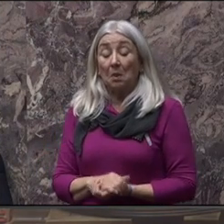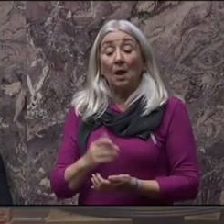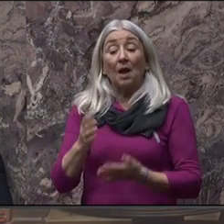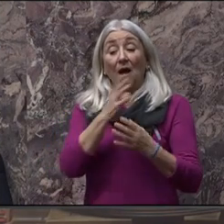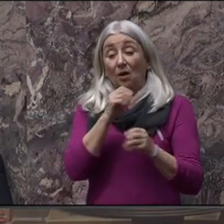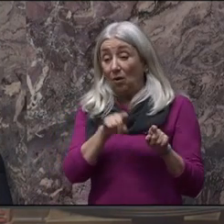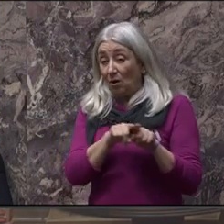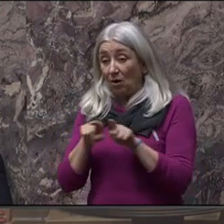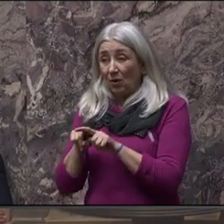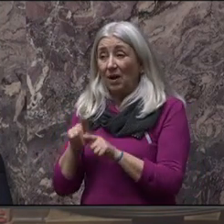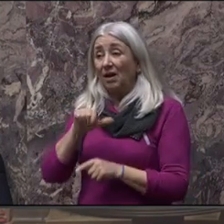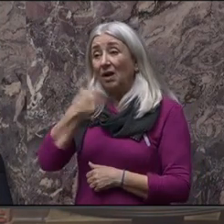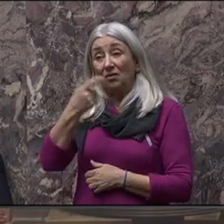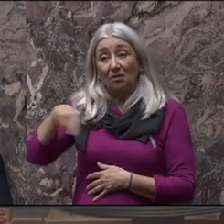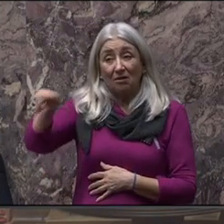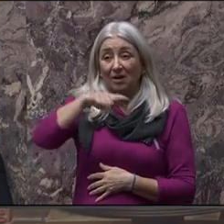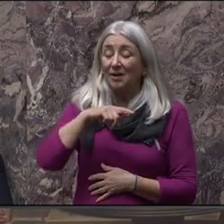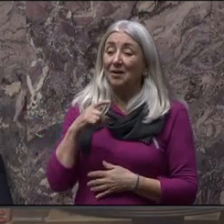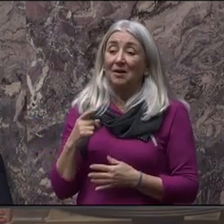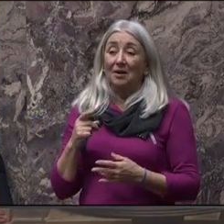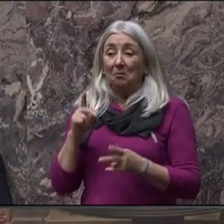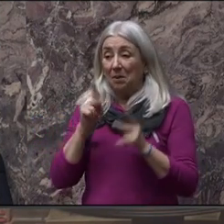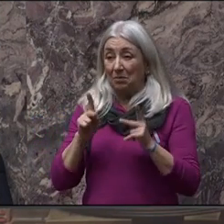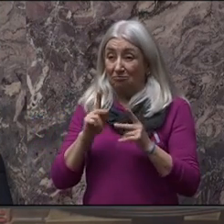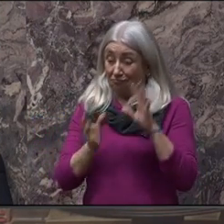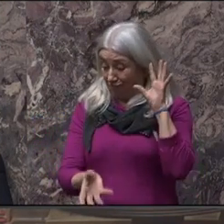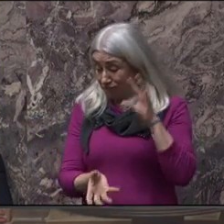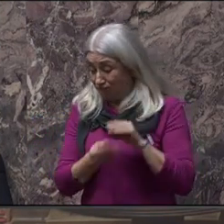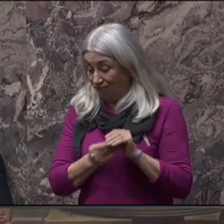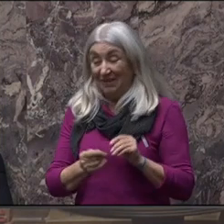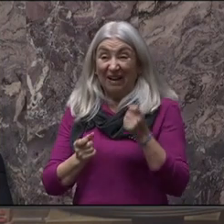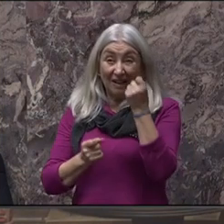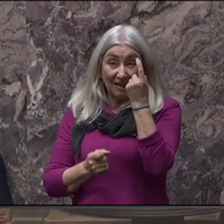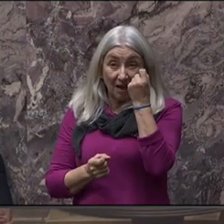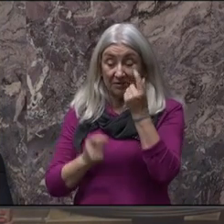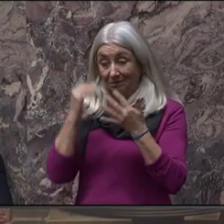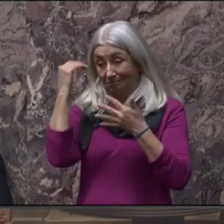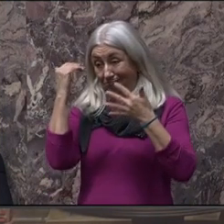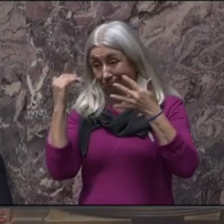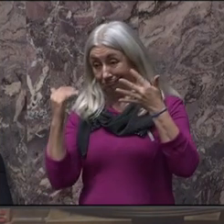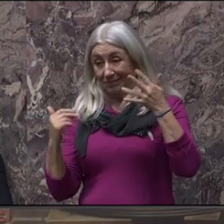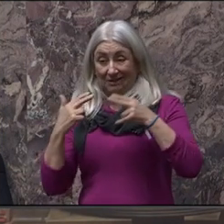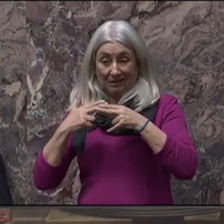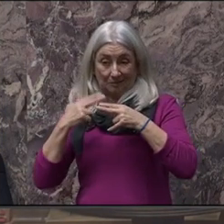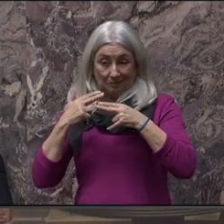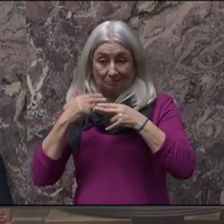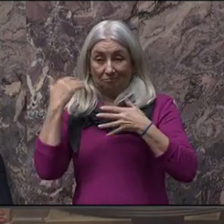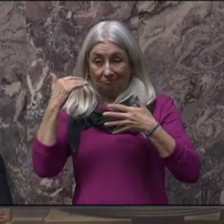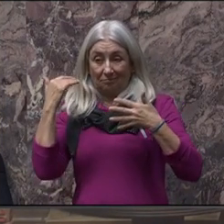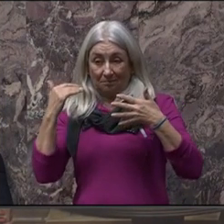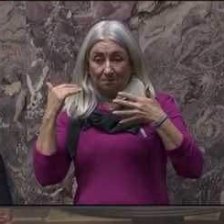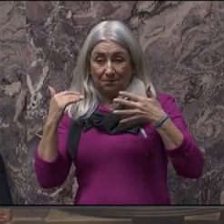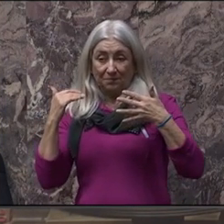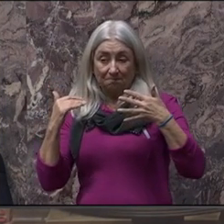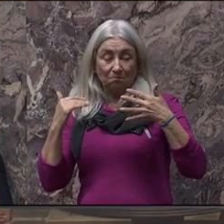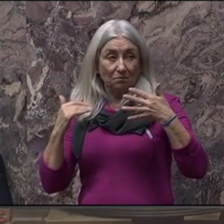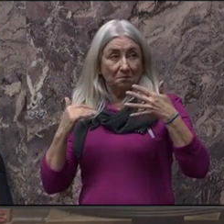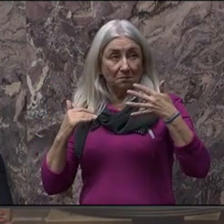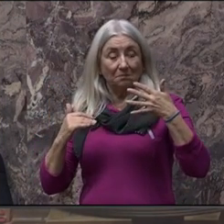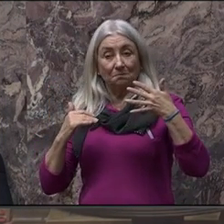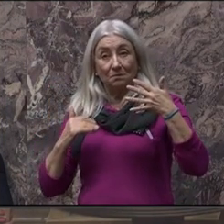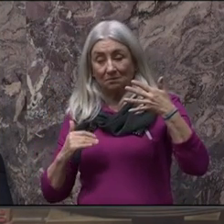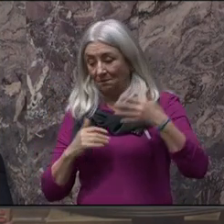those who inspired us, like Rowley Fox, John Young, Stanley Burke, Pritnam Singh